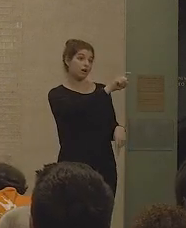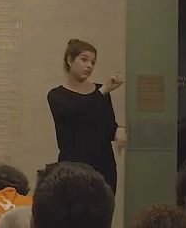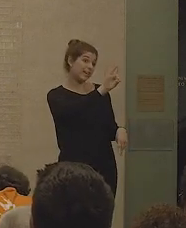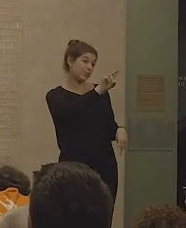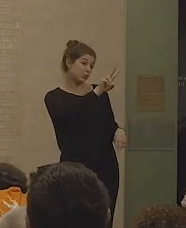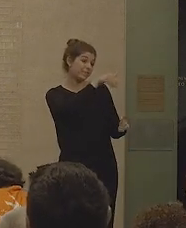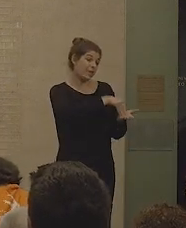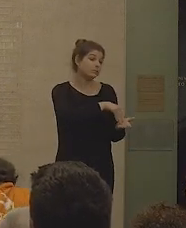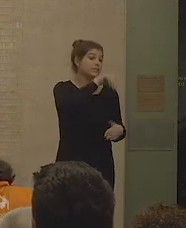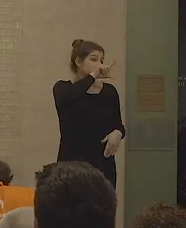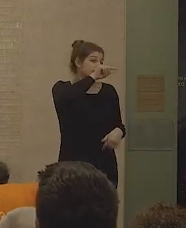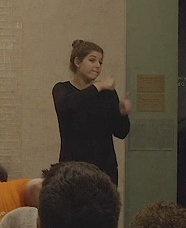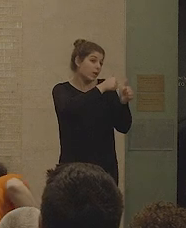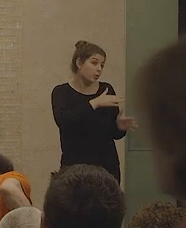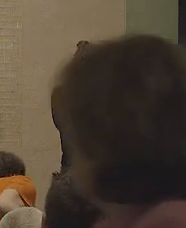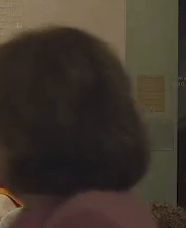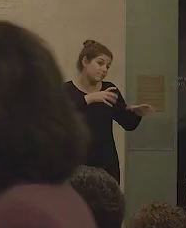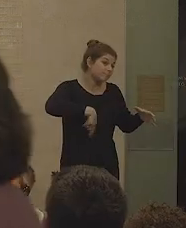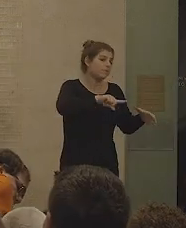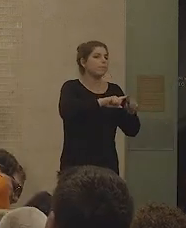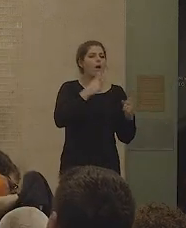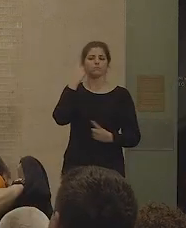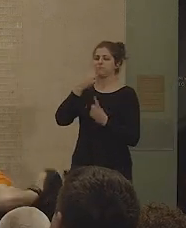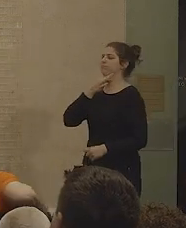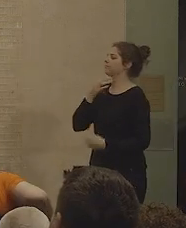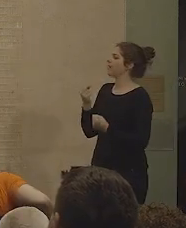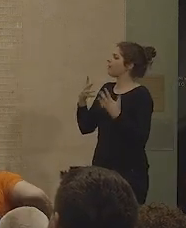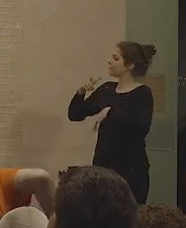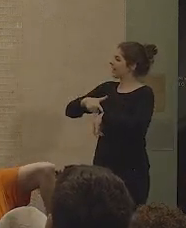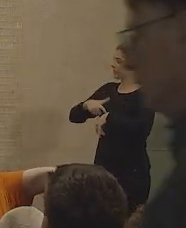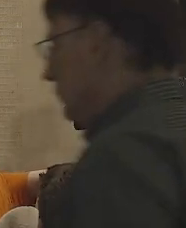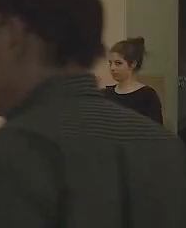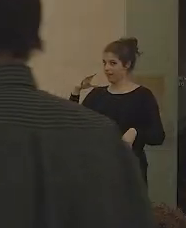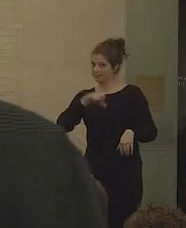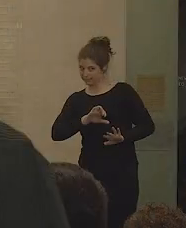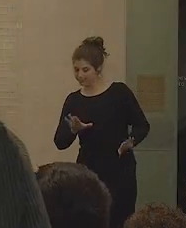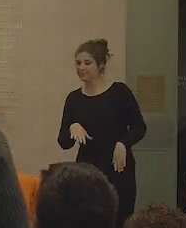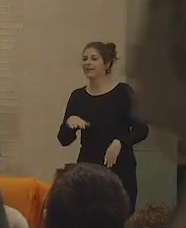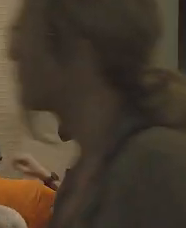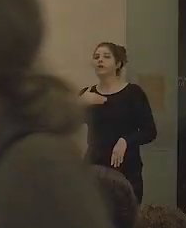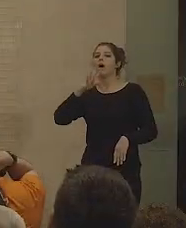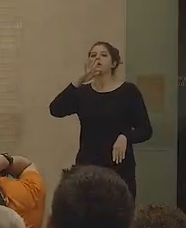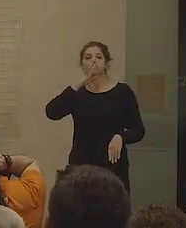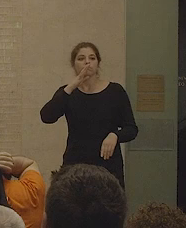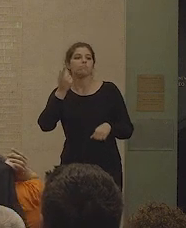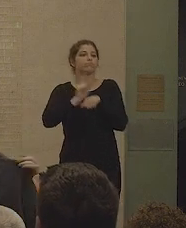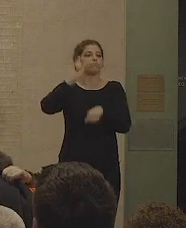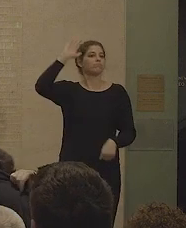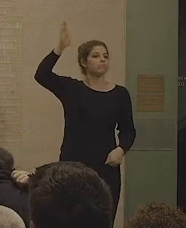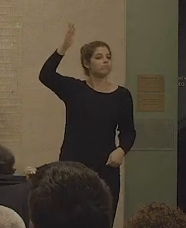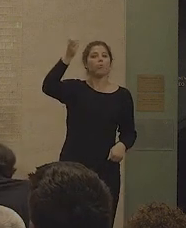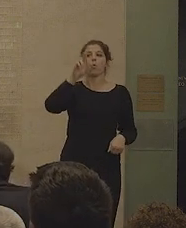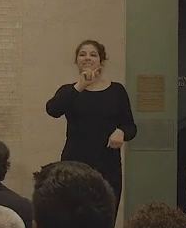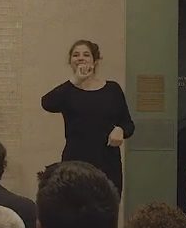182,000 Twitter followers, right? But I wonder, how many times do you estimate, that you have spoken publicly or given